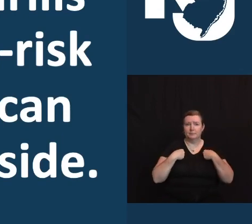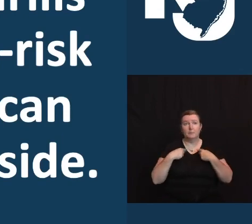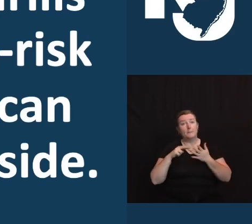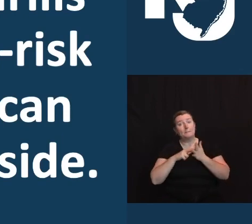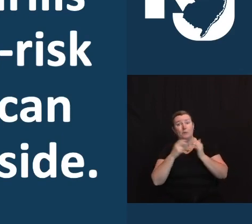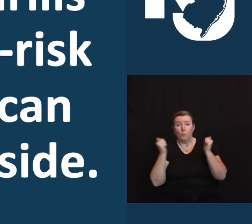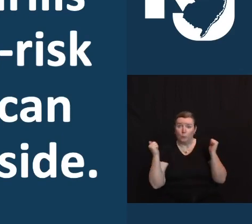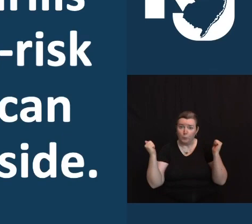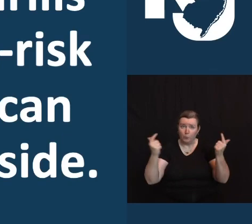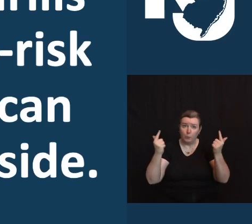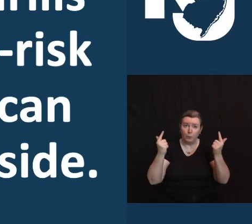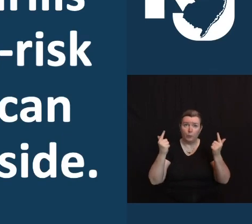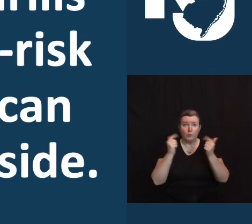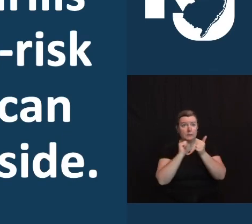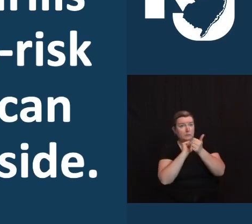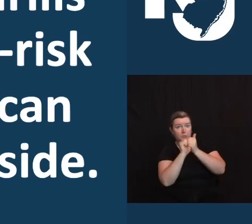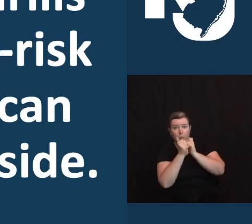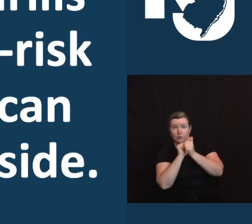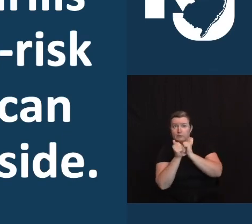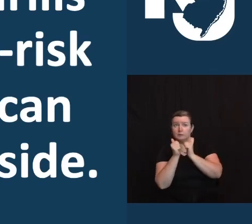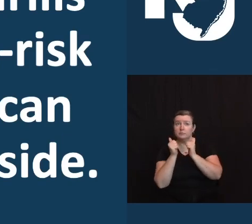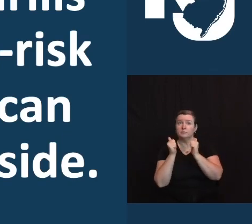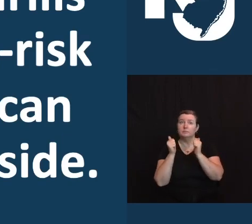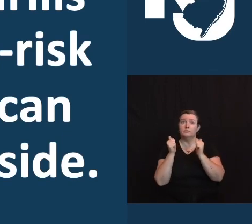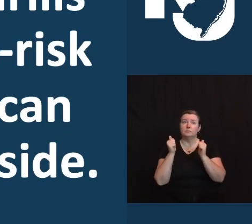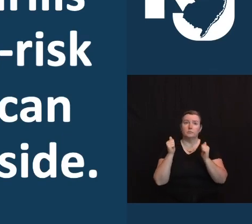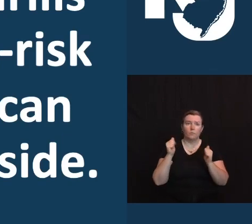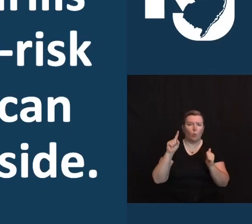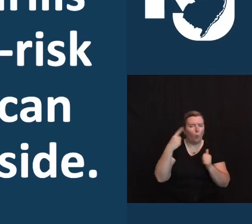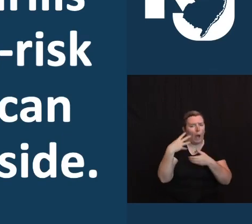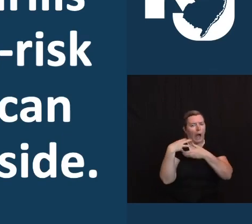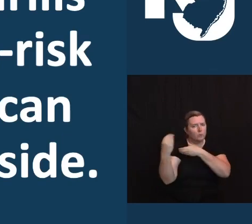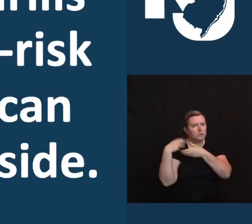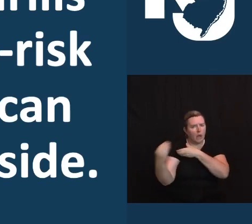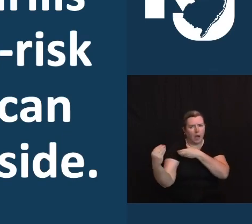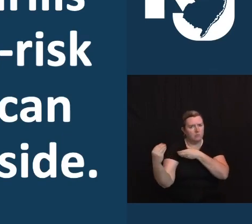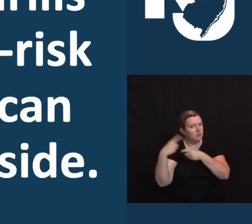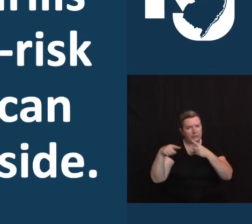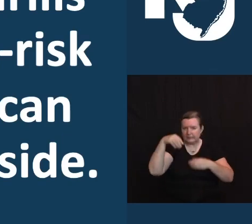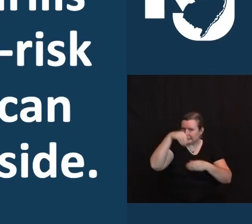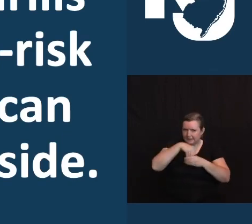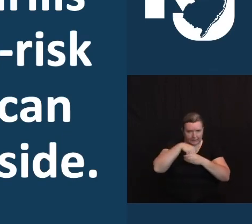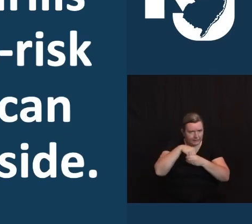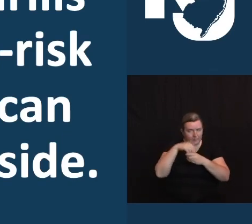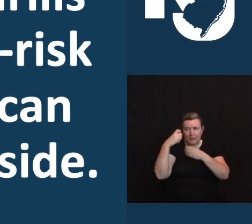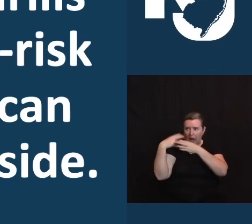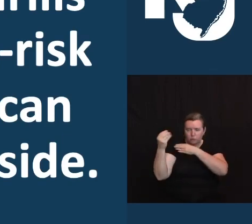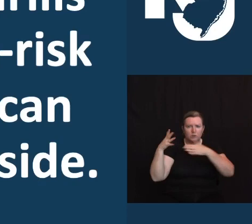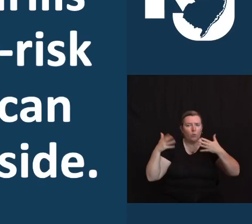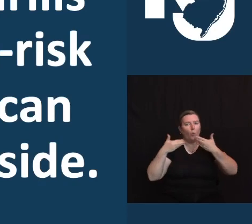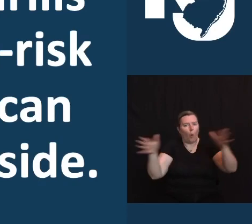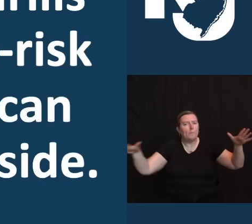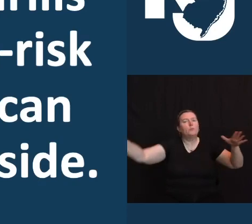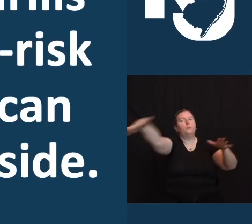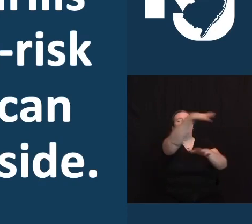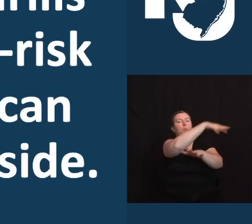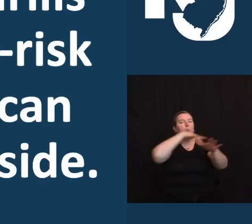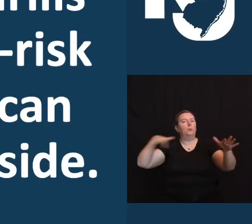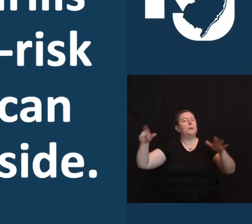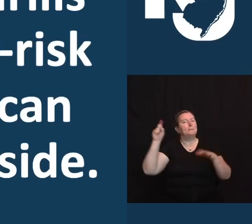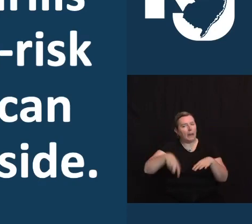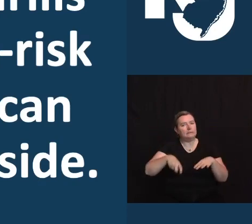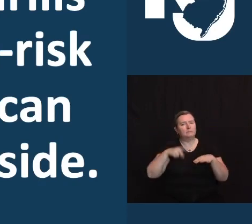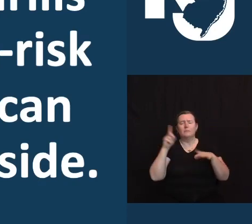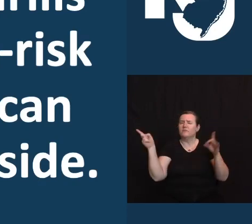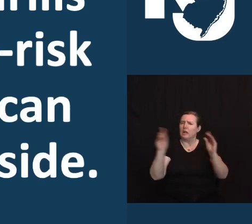contact activities can only be conducted outside, in the open air. We have been very clear throughout our restart